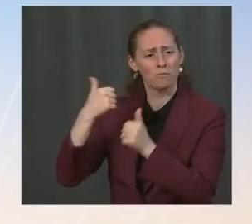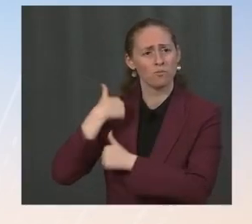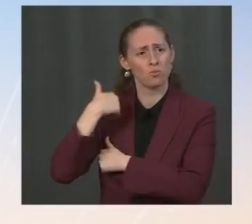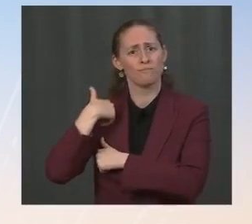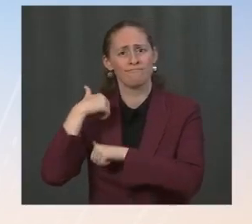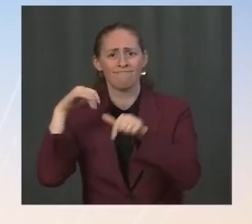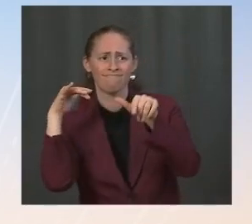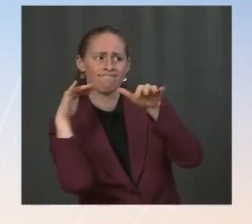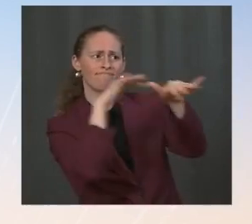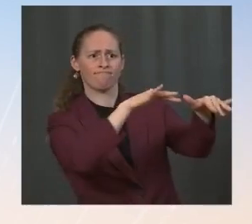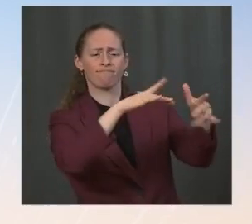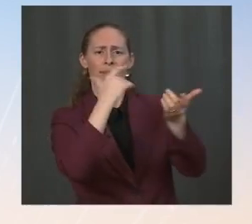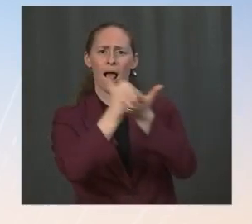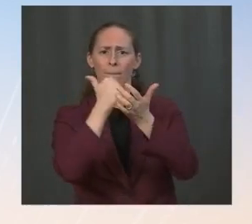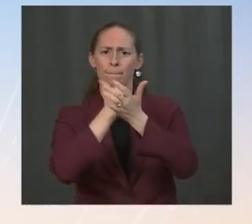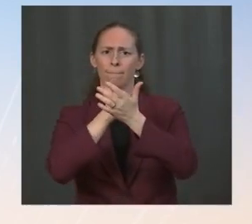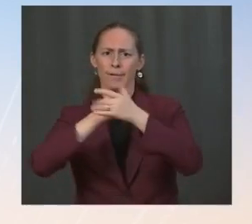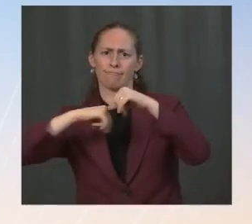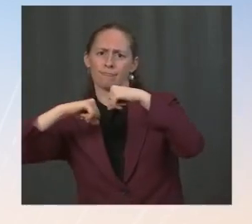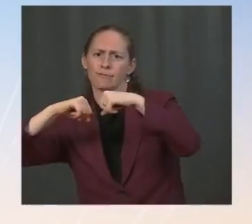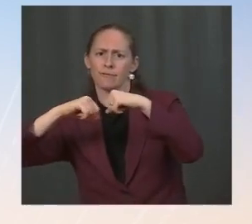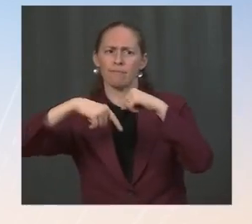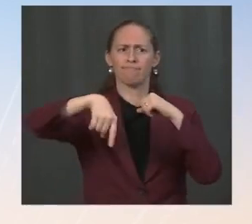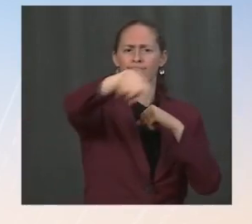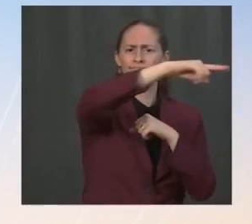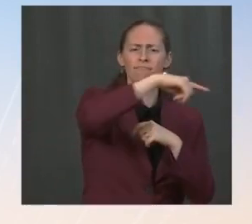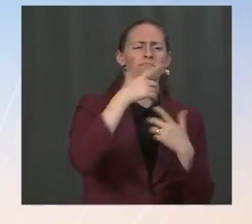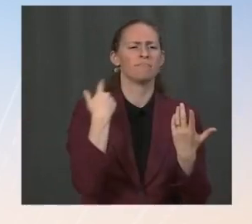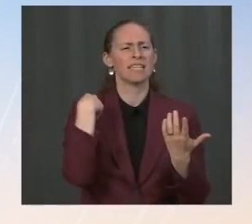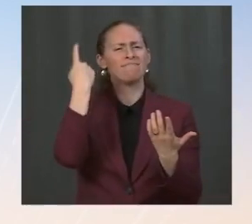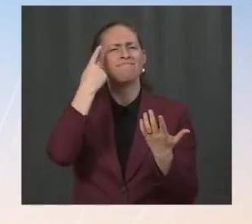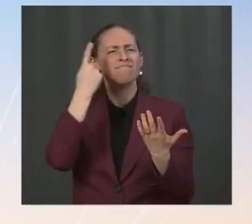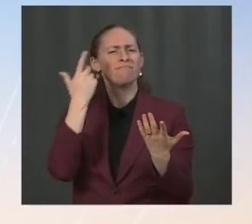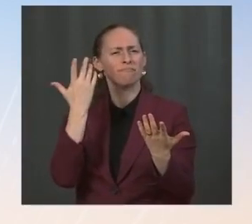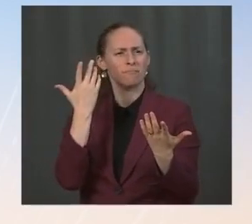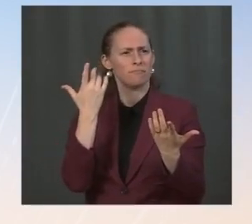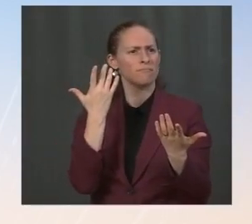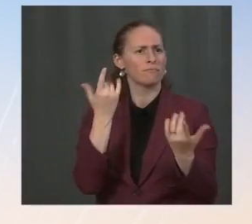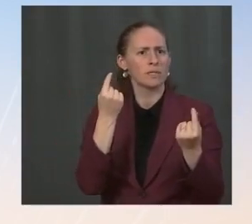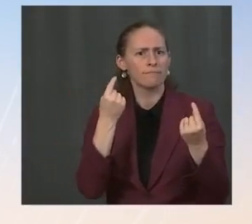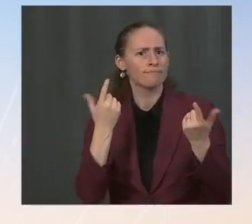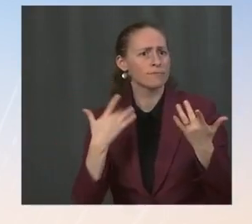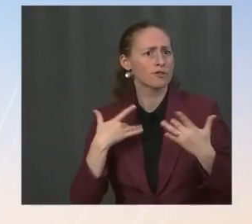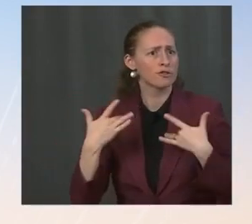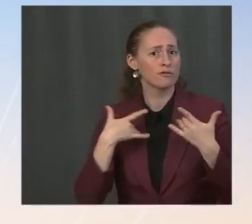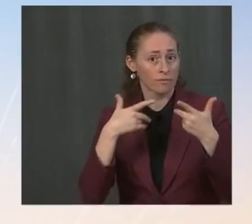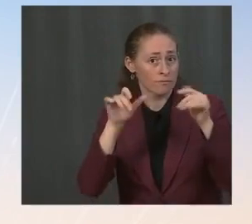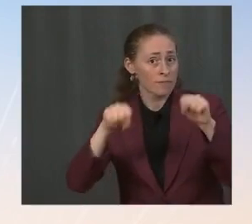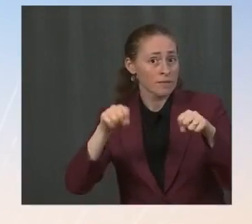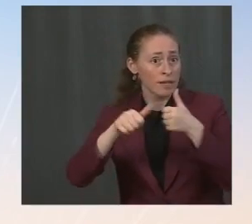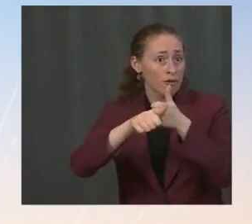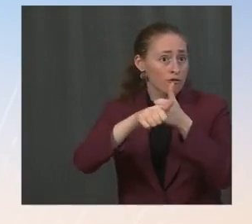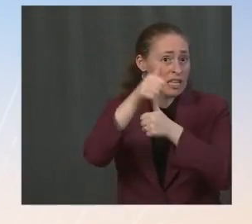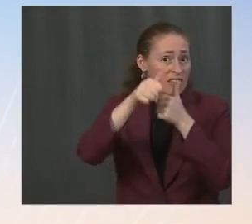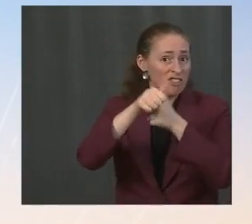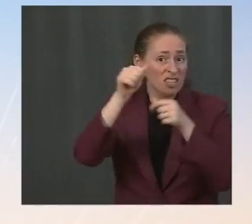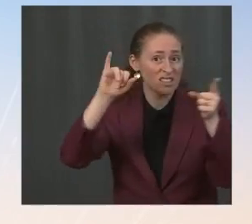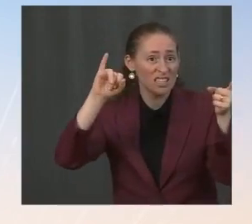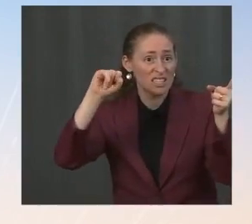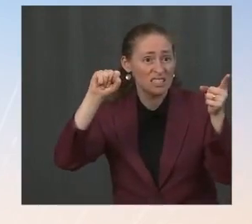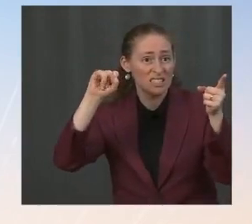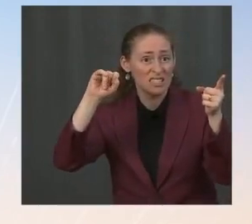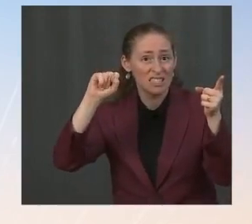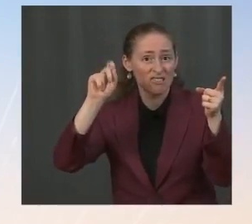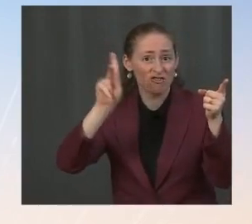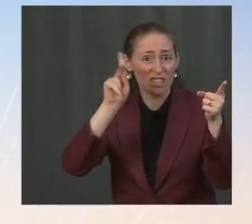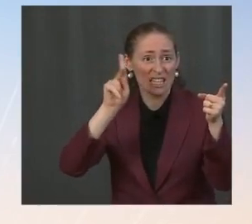ground? And additionally, what is the concern for the ongoing threat that ISIS-K continues to pose to these efforts? There is an ongoing threat. And every day that